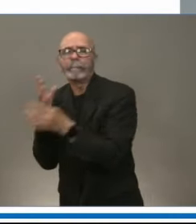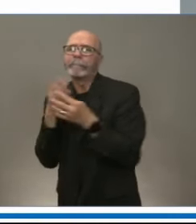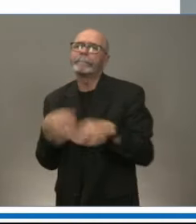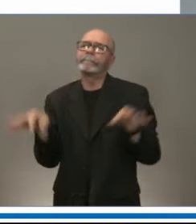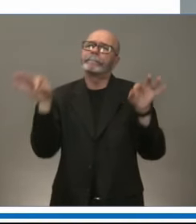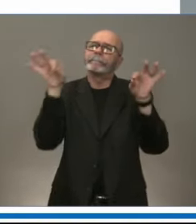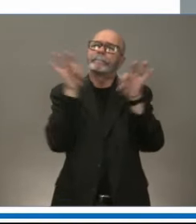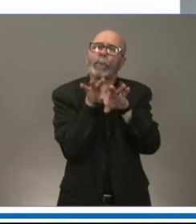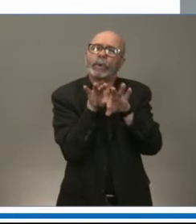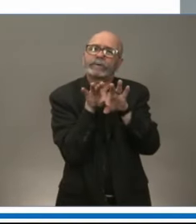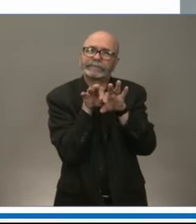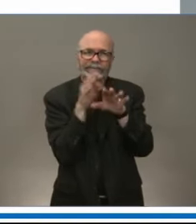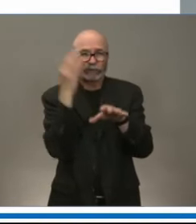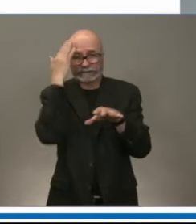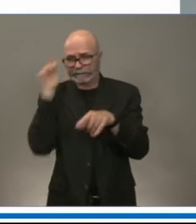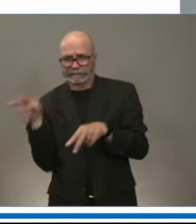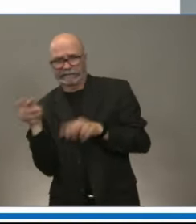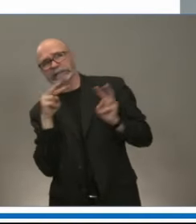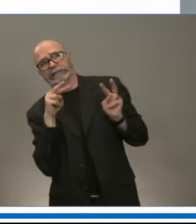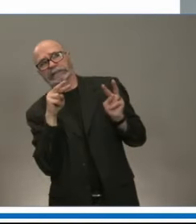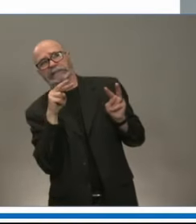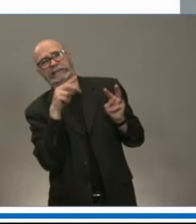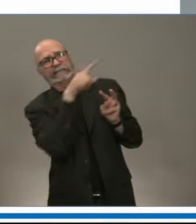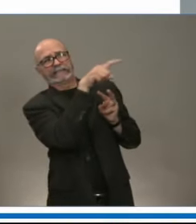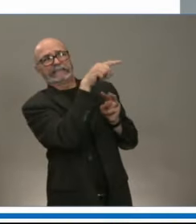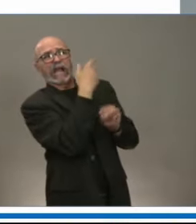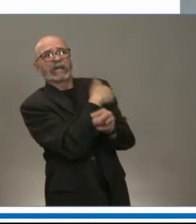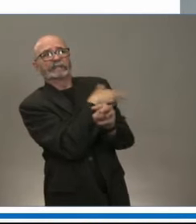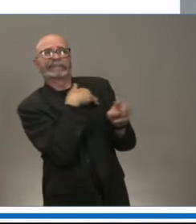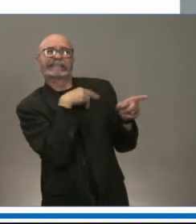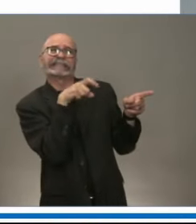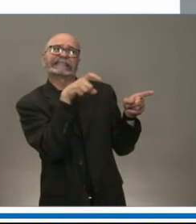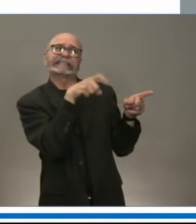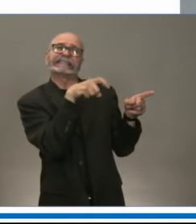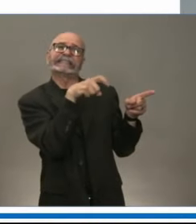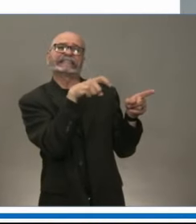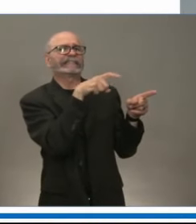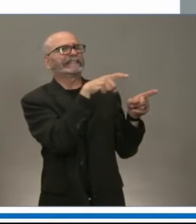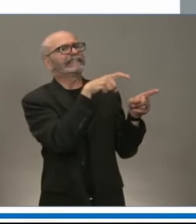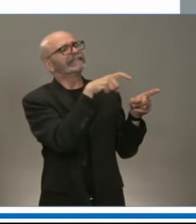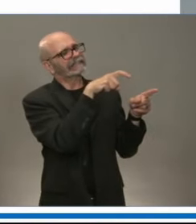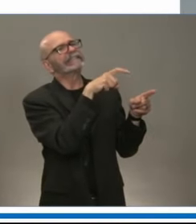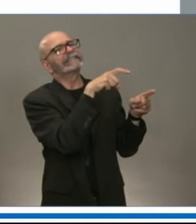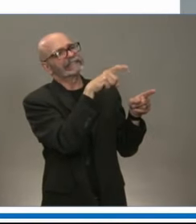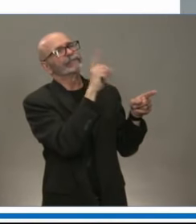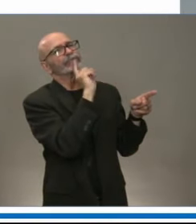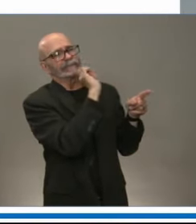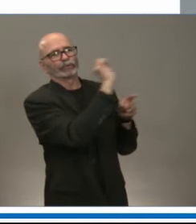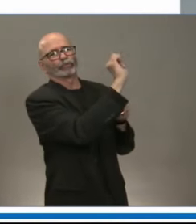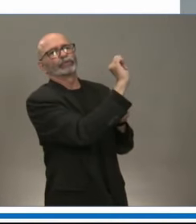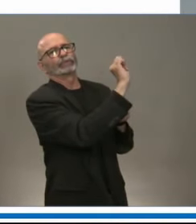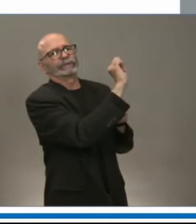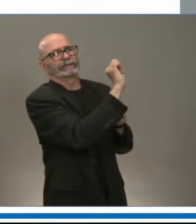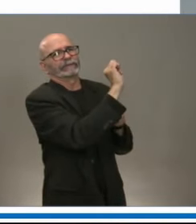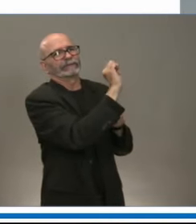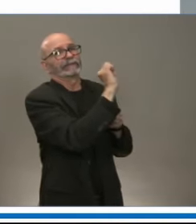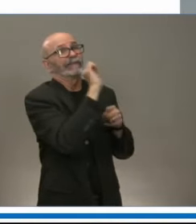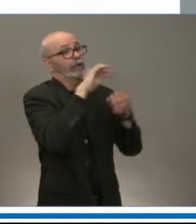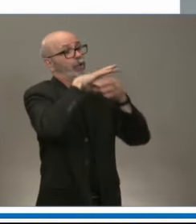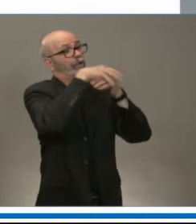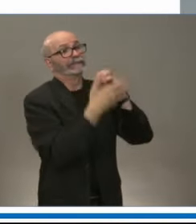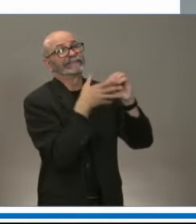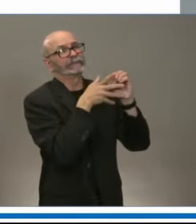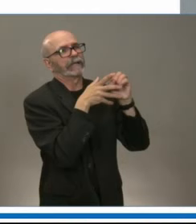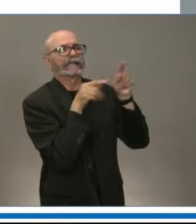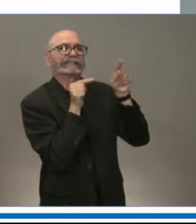have challenges on the personal protective equipment supplies, and that is a global issue.